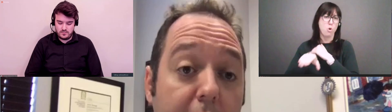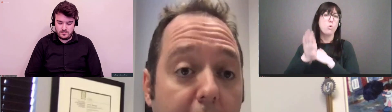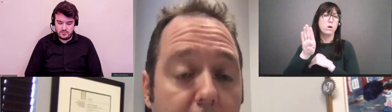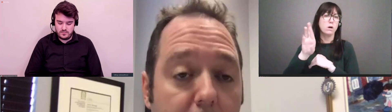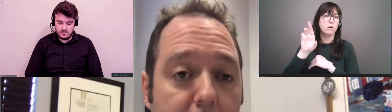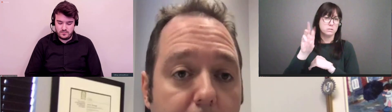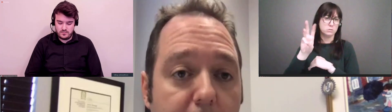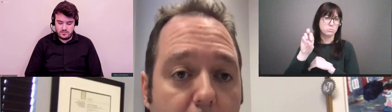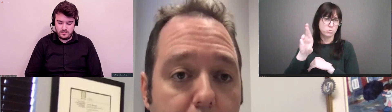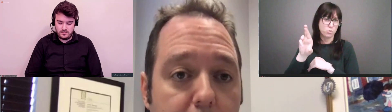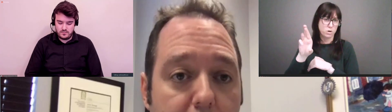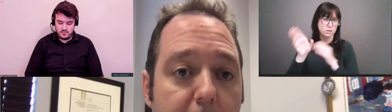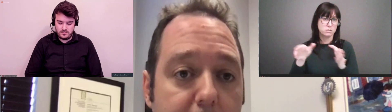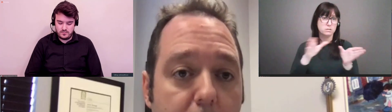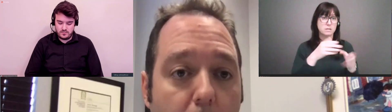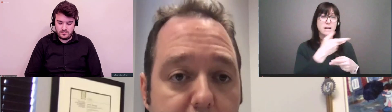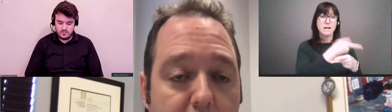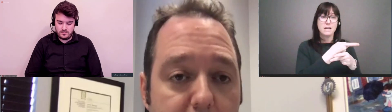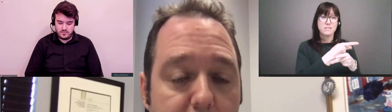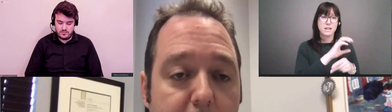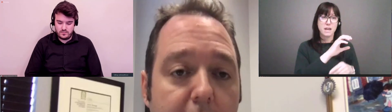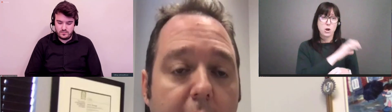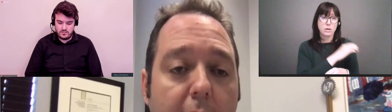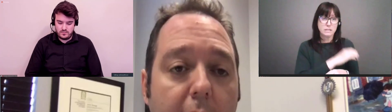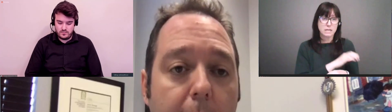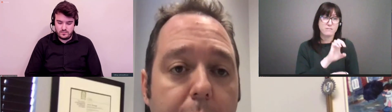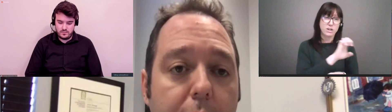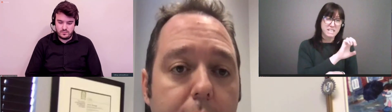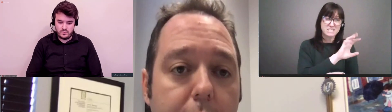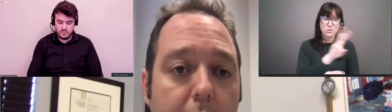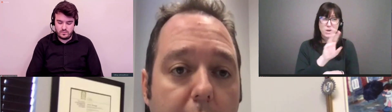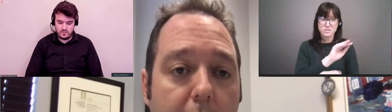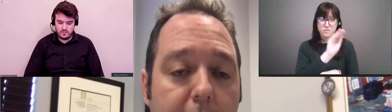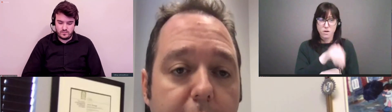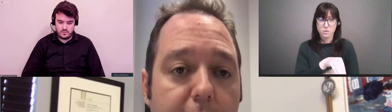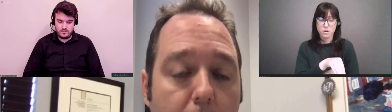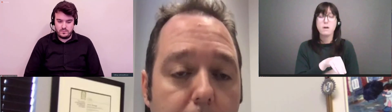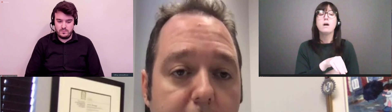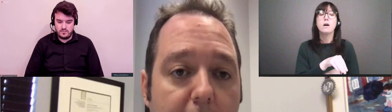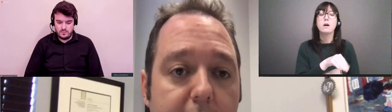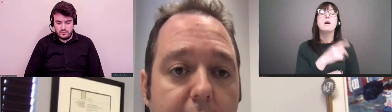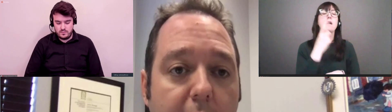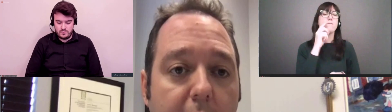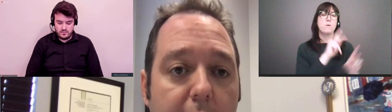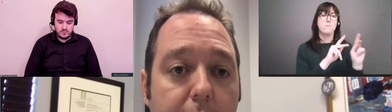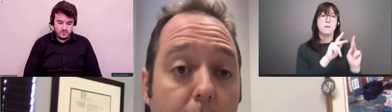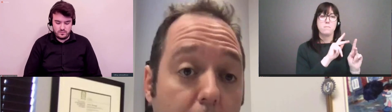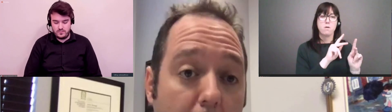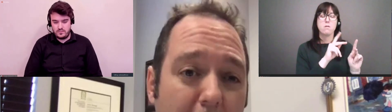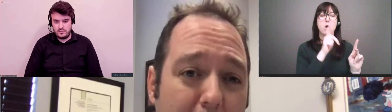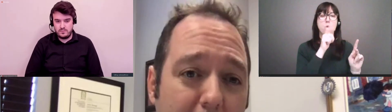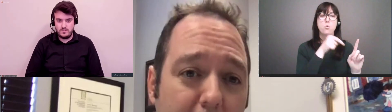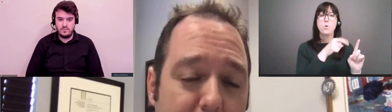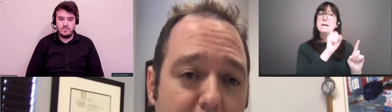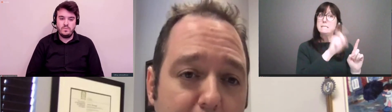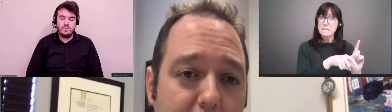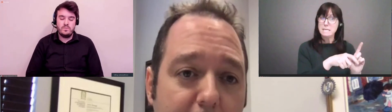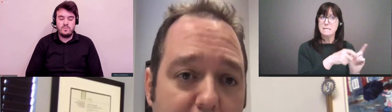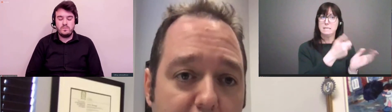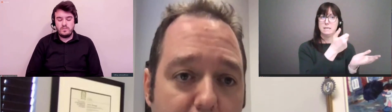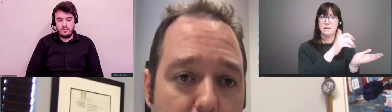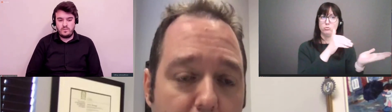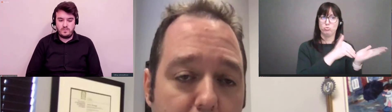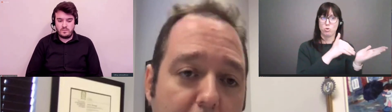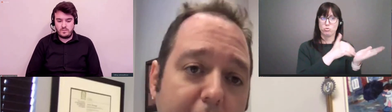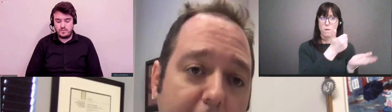The care clinics that we've opened on the east and west end, those are for folks that require a medical assessment. They're